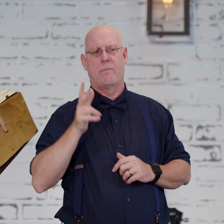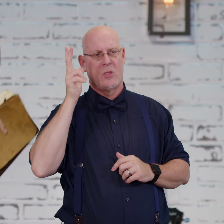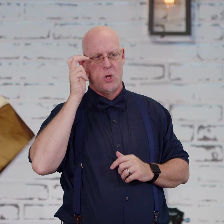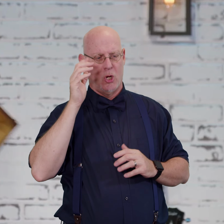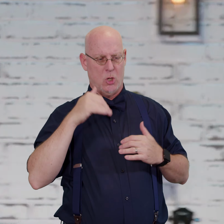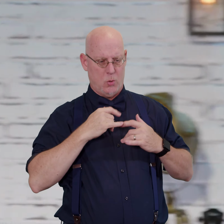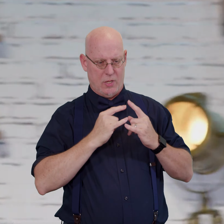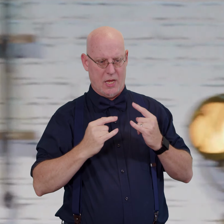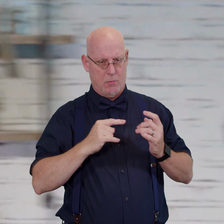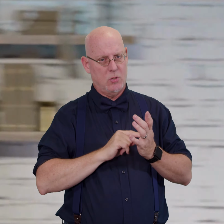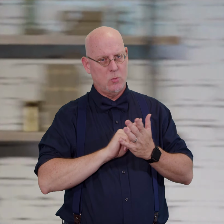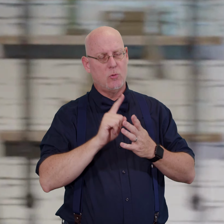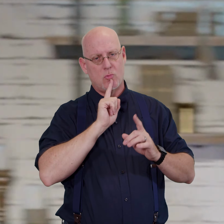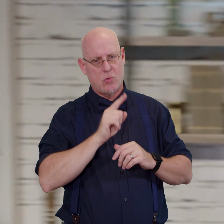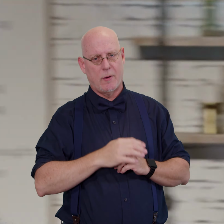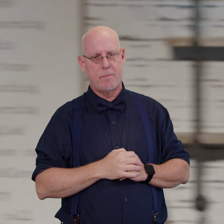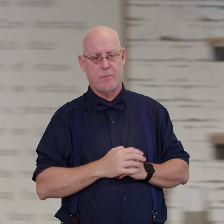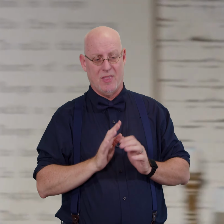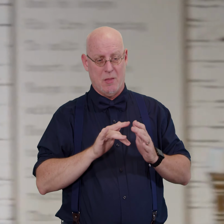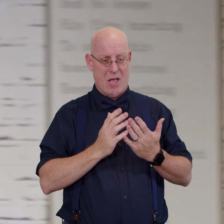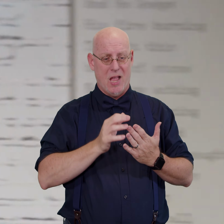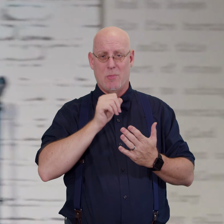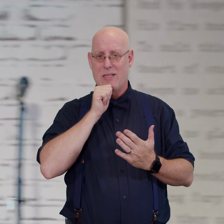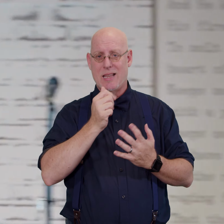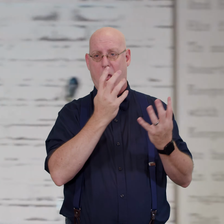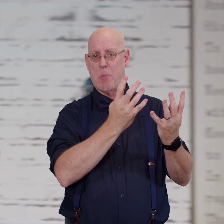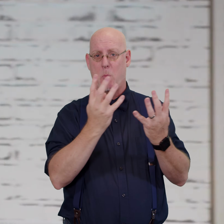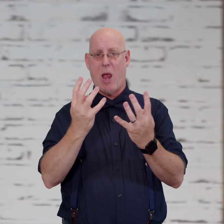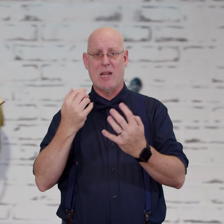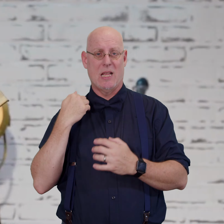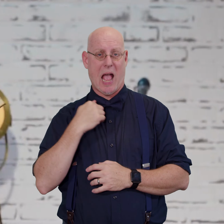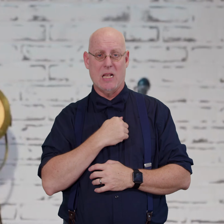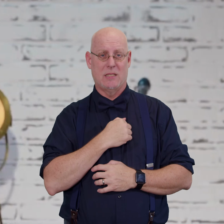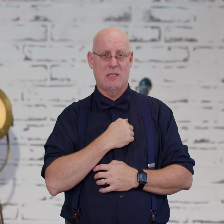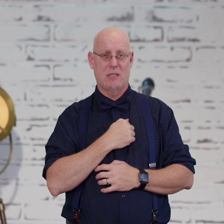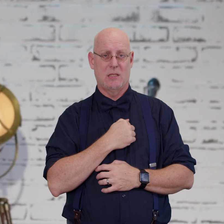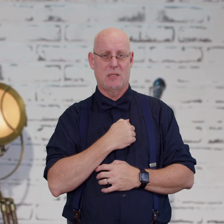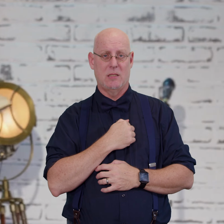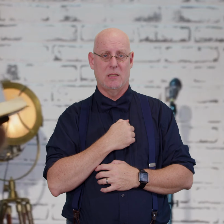youth camp this week, true. Like, the Bible is not parading us